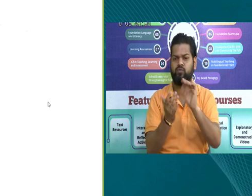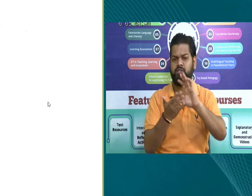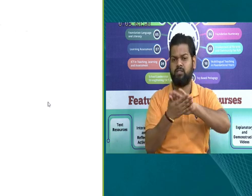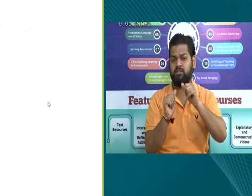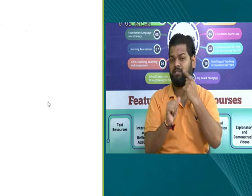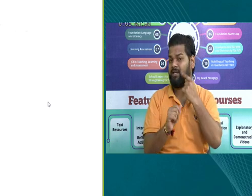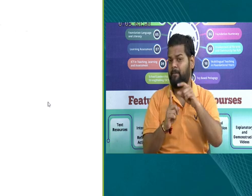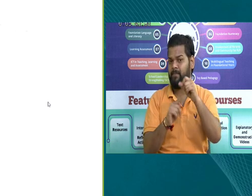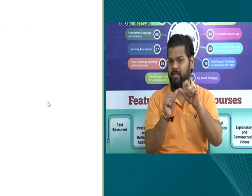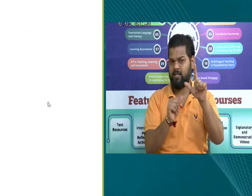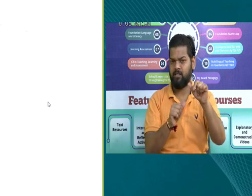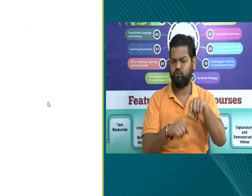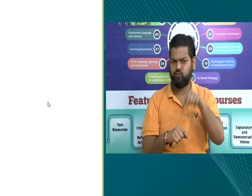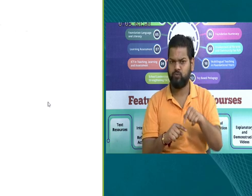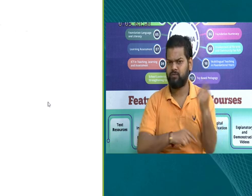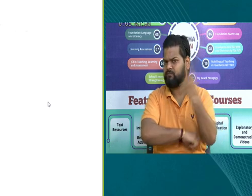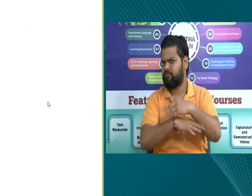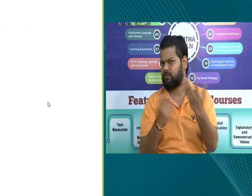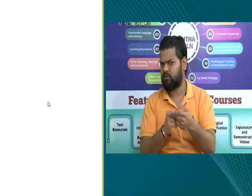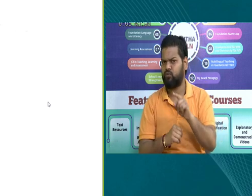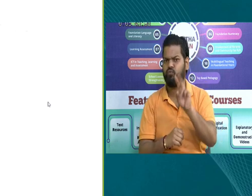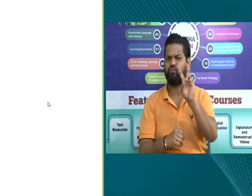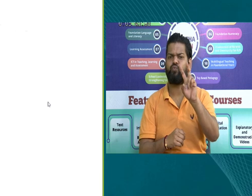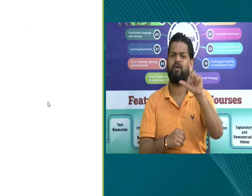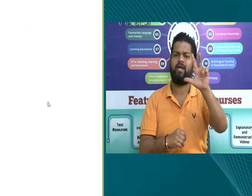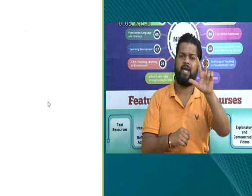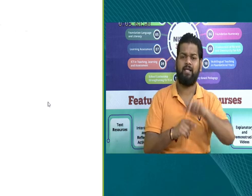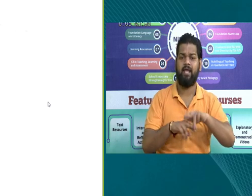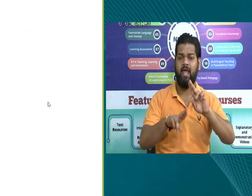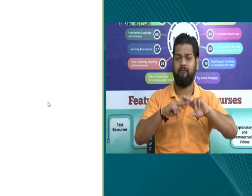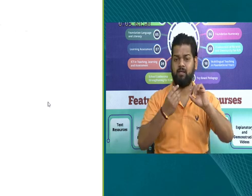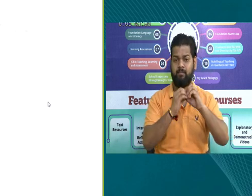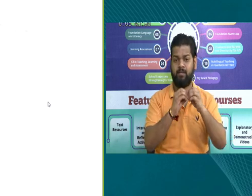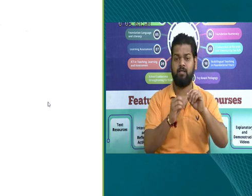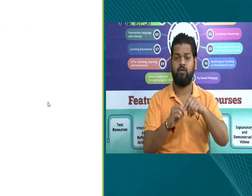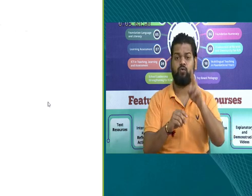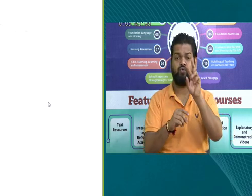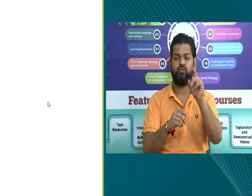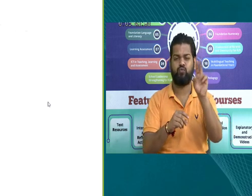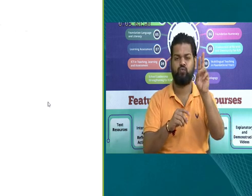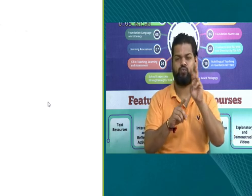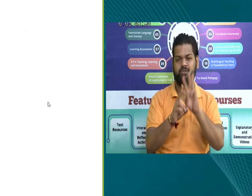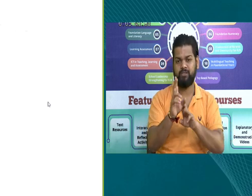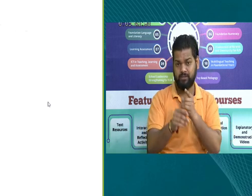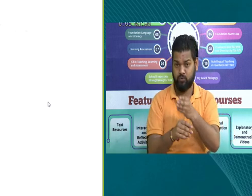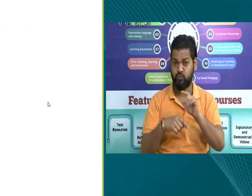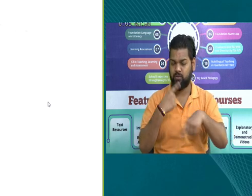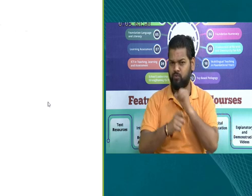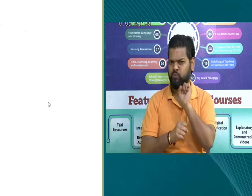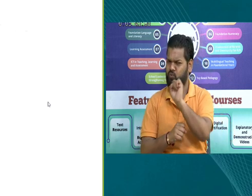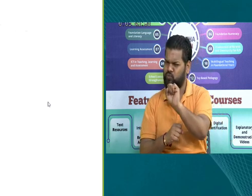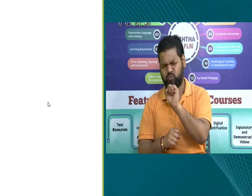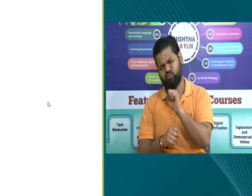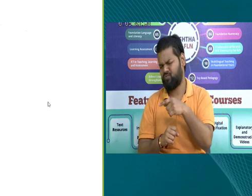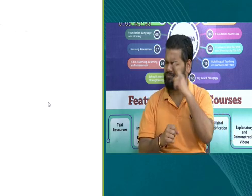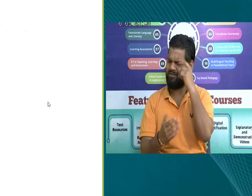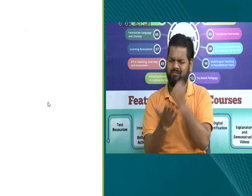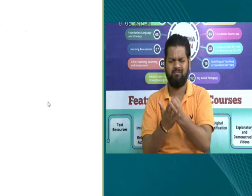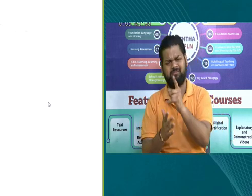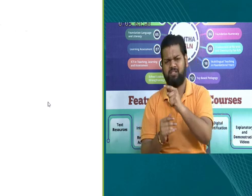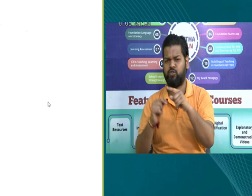session, which is today, 28th of February 2023. And then attach a photograph. Aap chahe to photograph